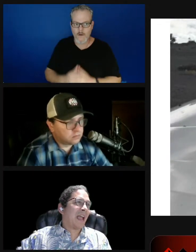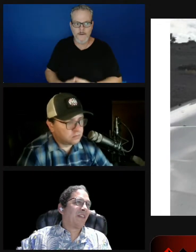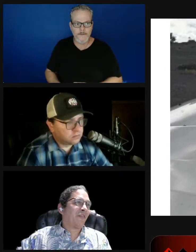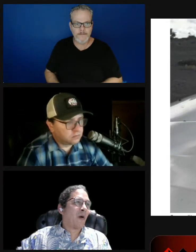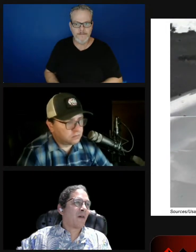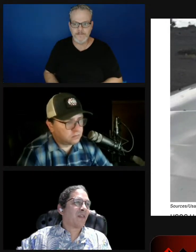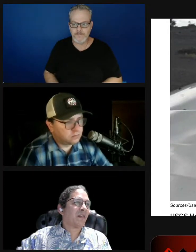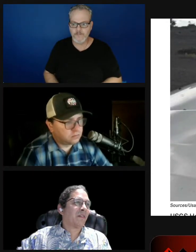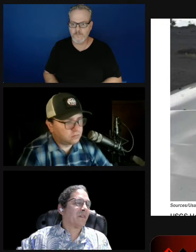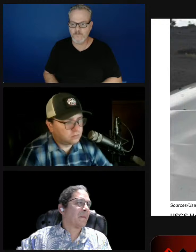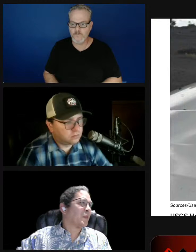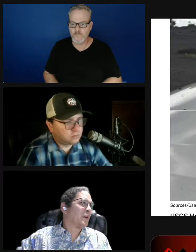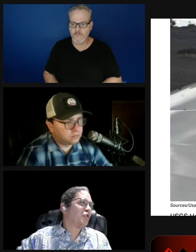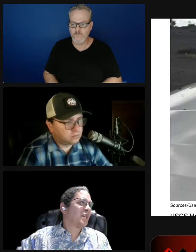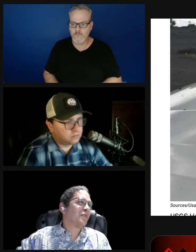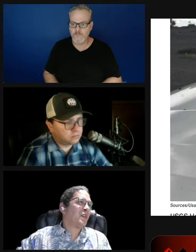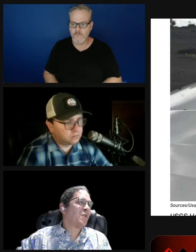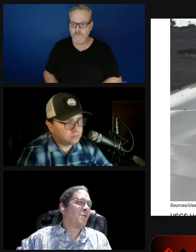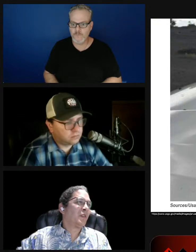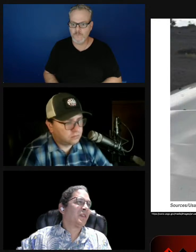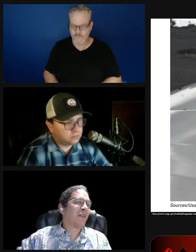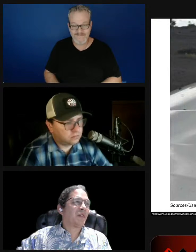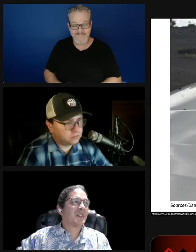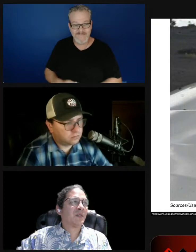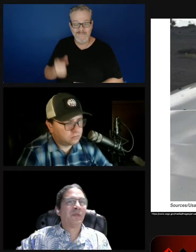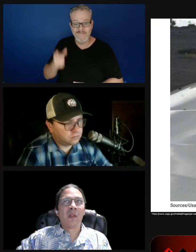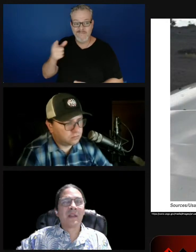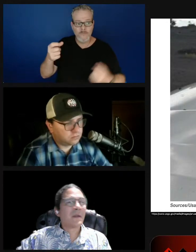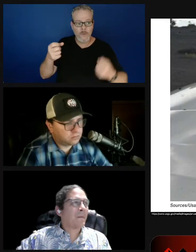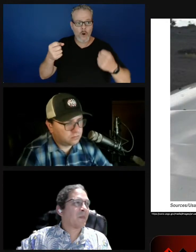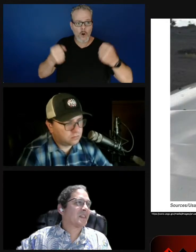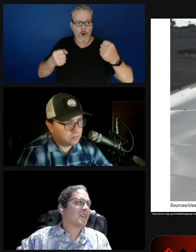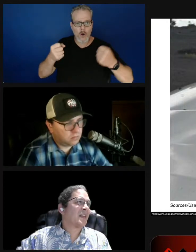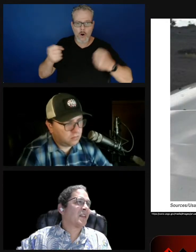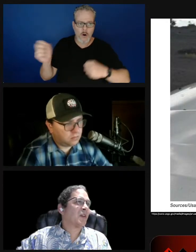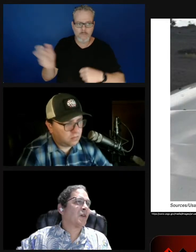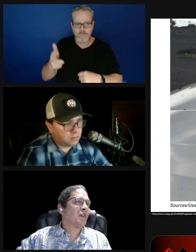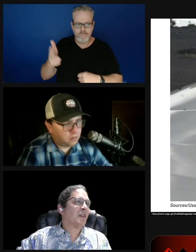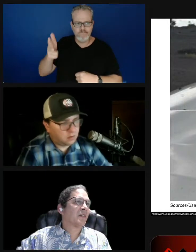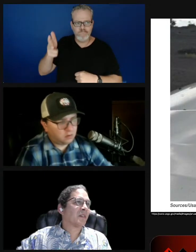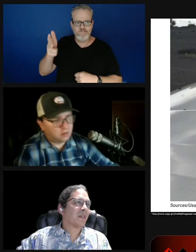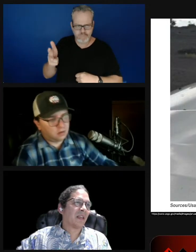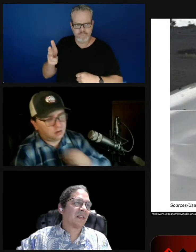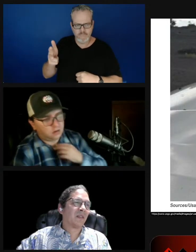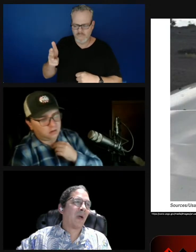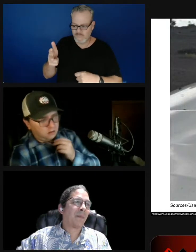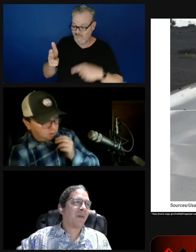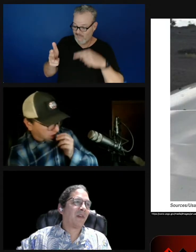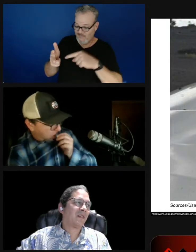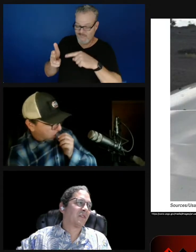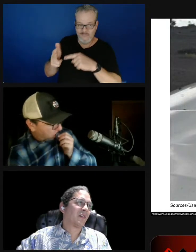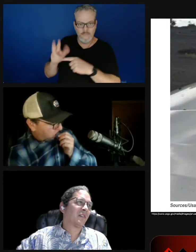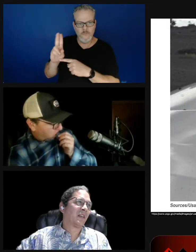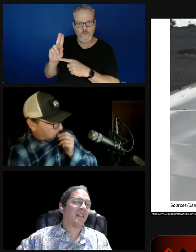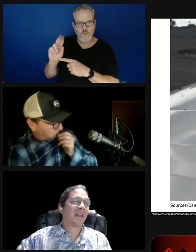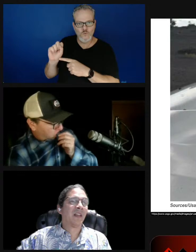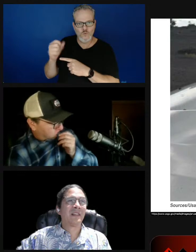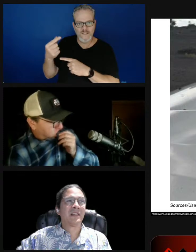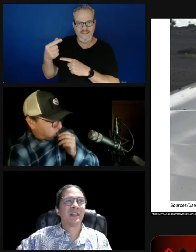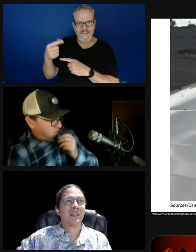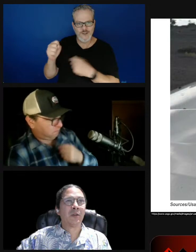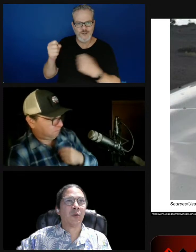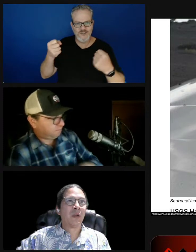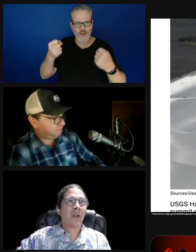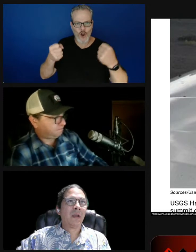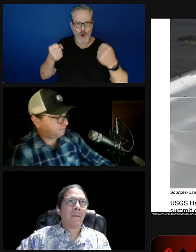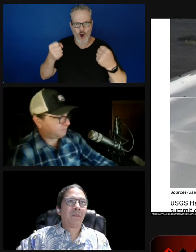during the time they've parked the USGS vehicle, the tephra is still falling and it's landing on the hood and against the wiper here. And so they collect